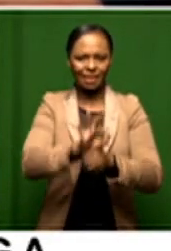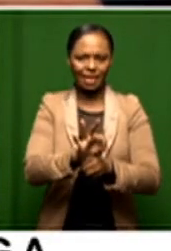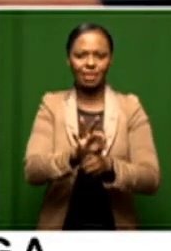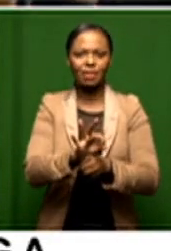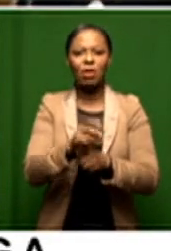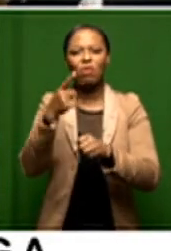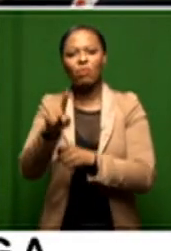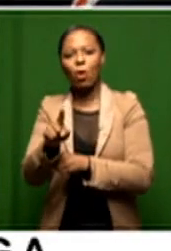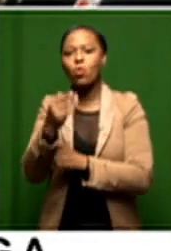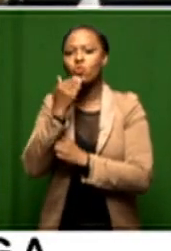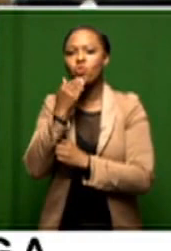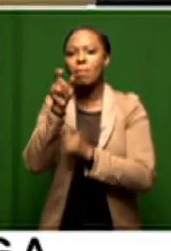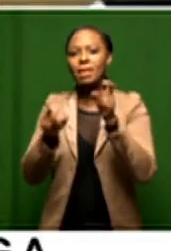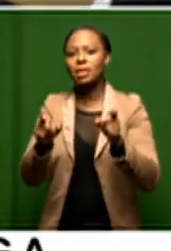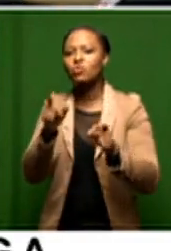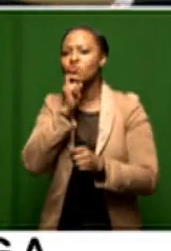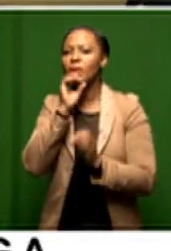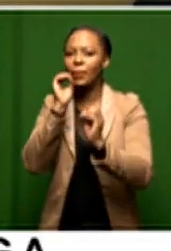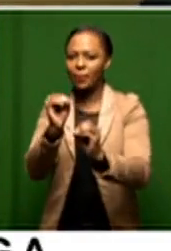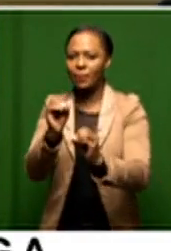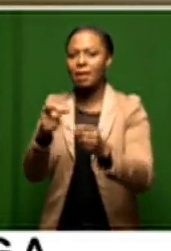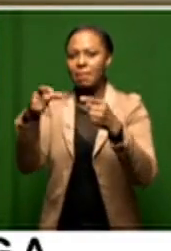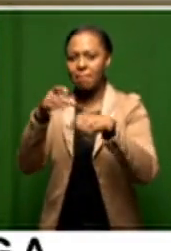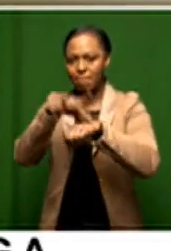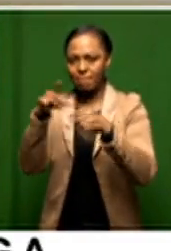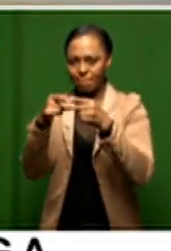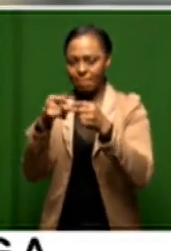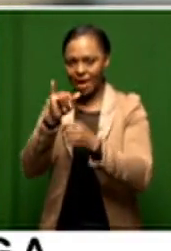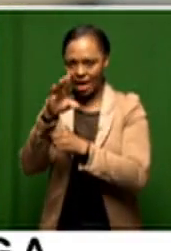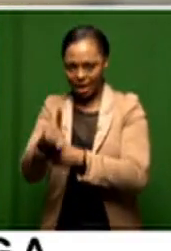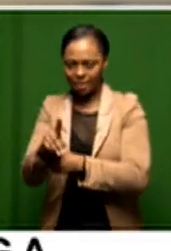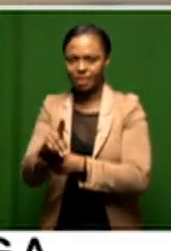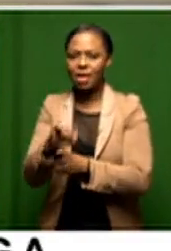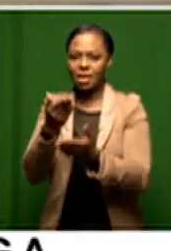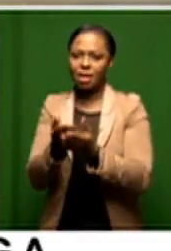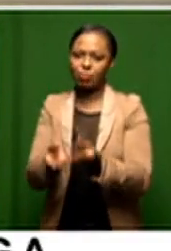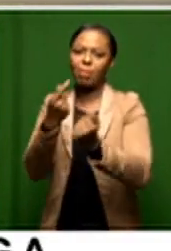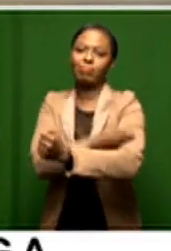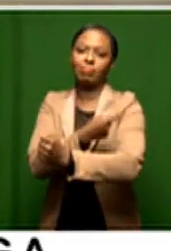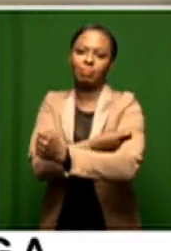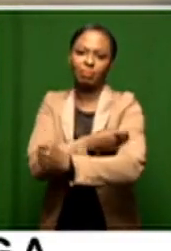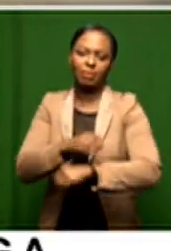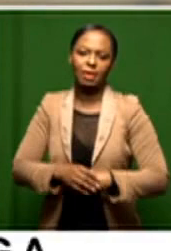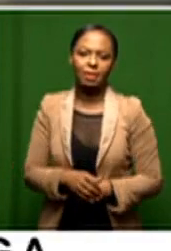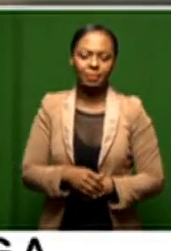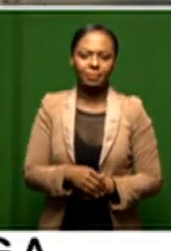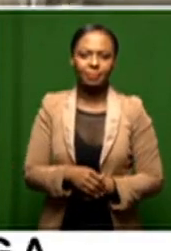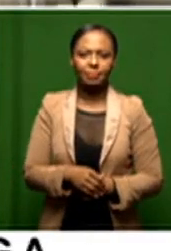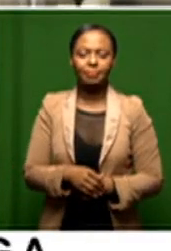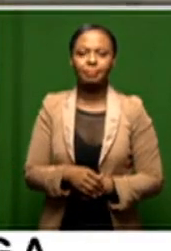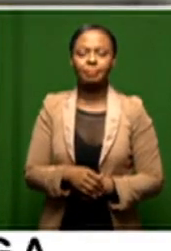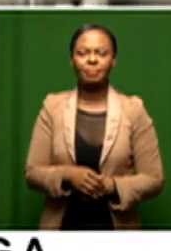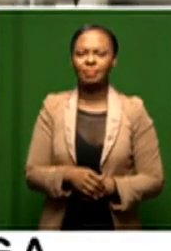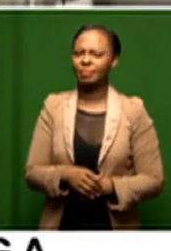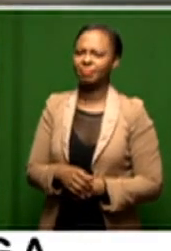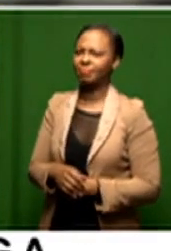non-medical scheme members to be funded for the vaccine as well. So there's quite a few questions